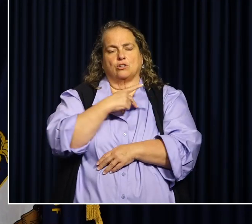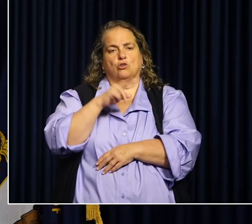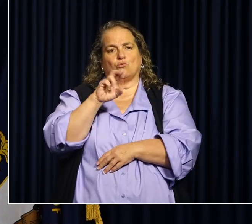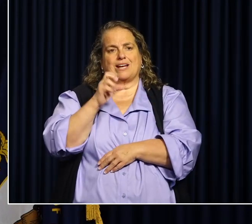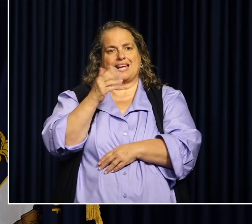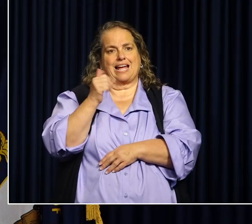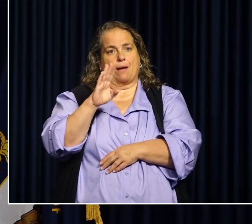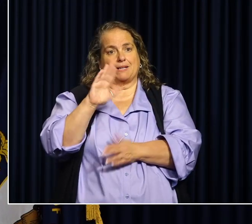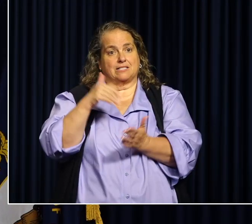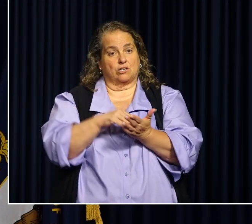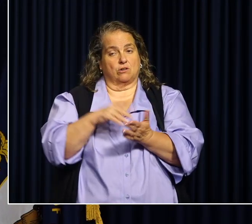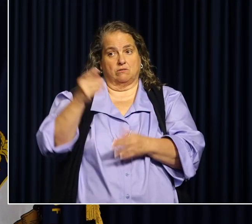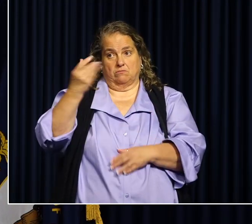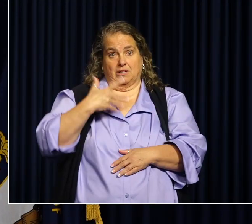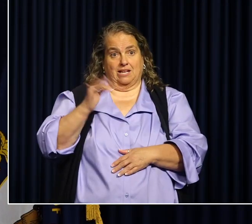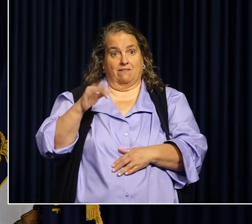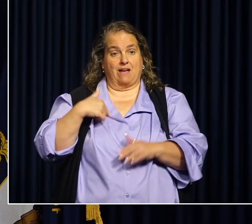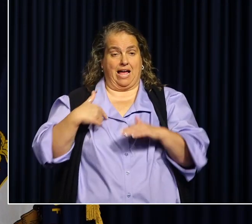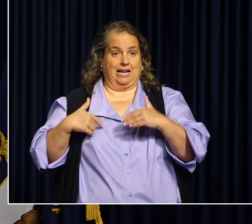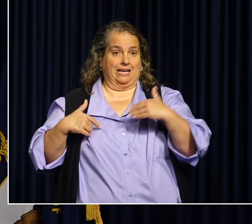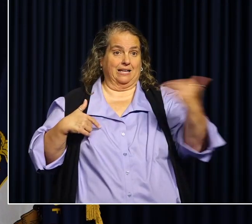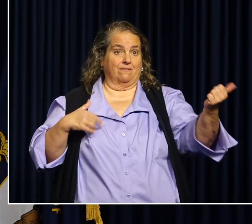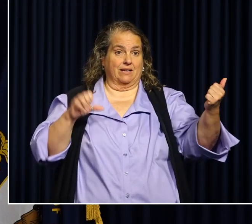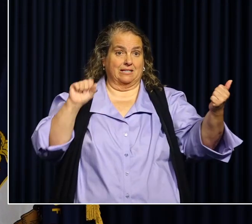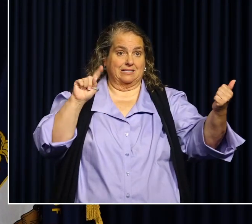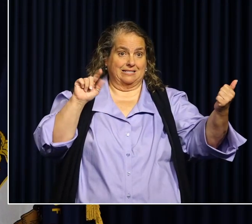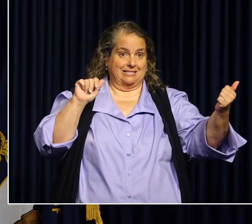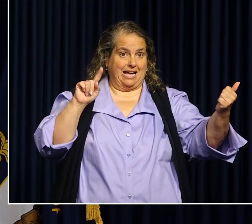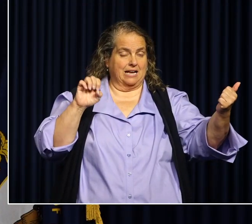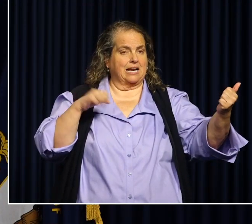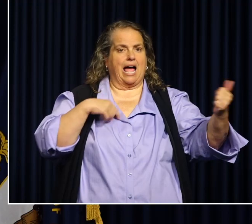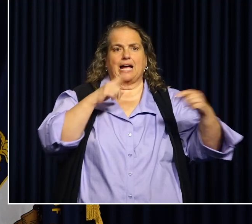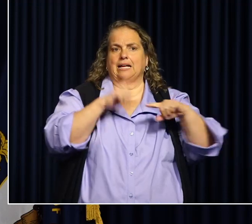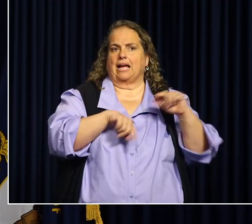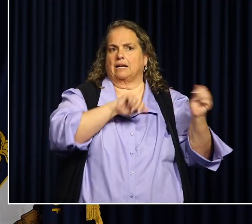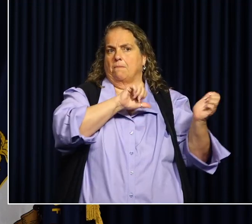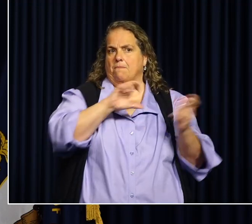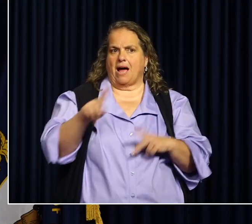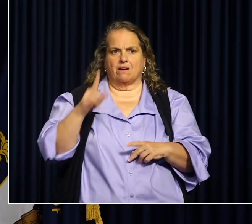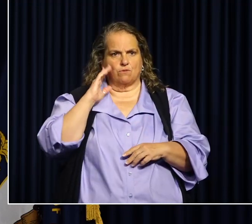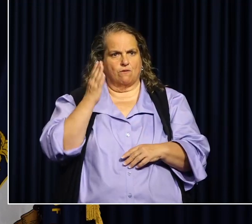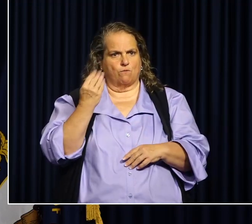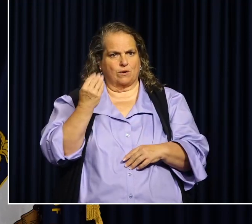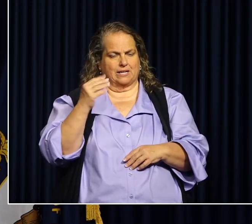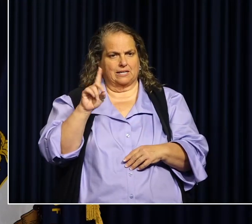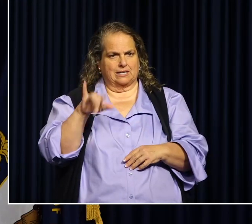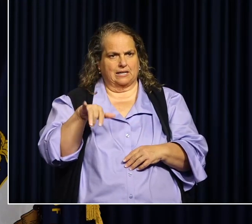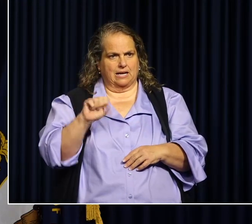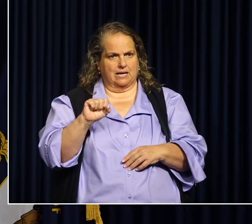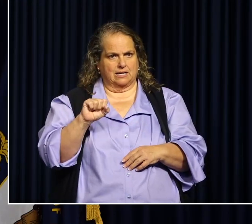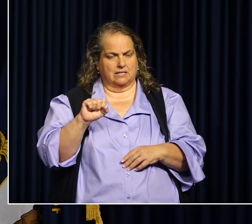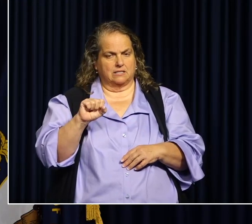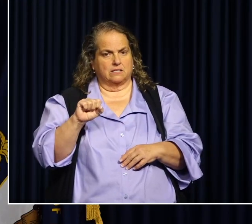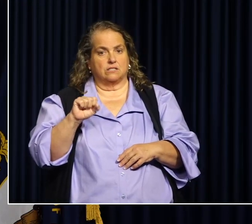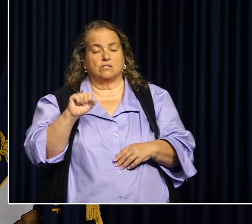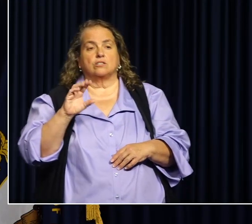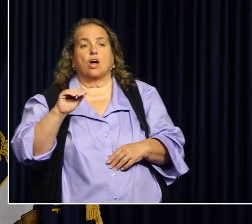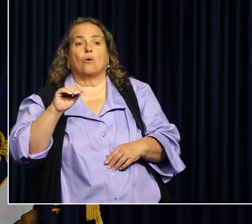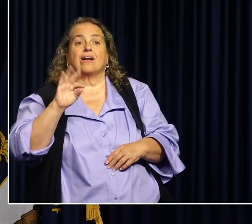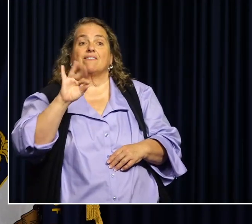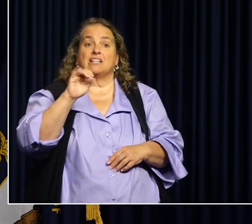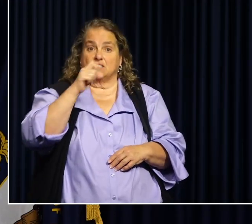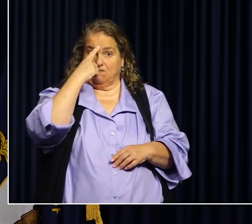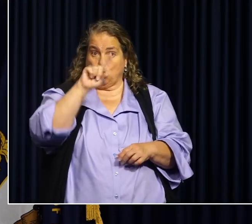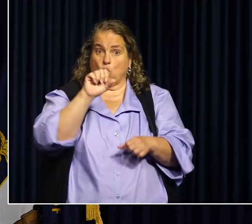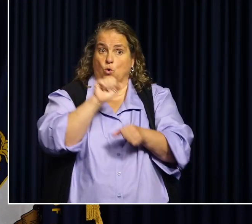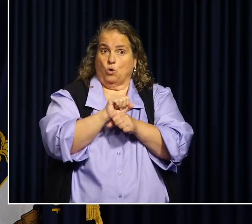that if I leave the state, I'm unable to return for 14 days. So first, if it was for work, that's